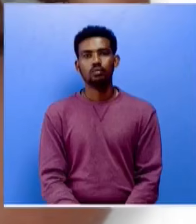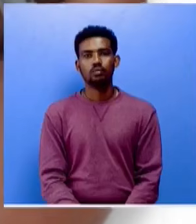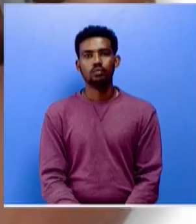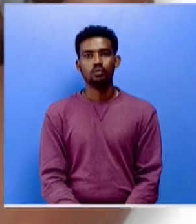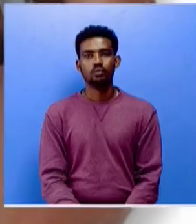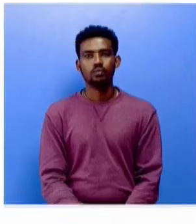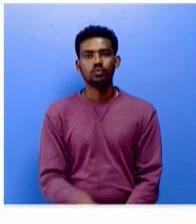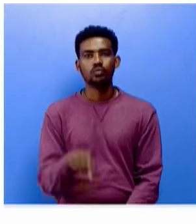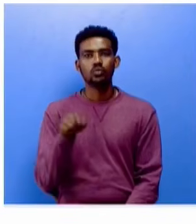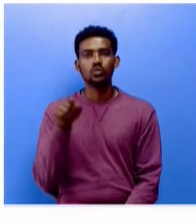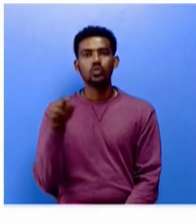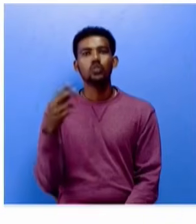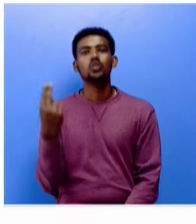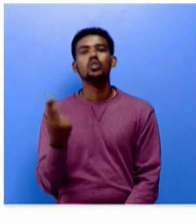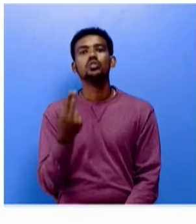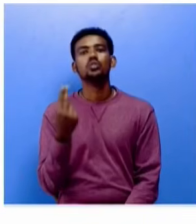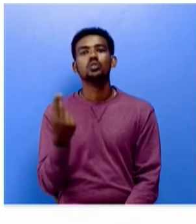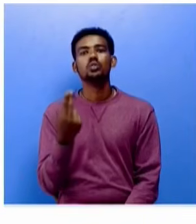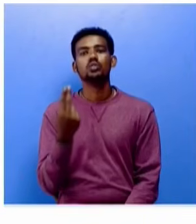you use